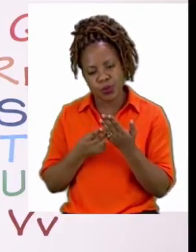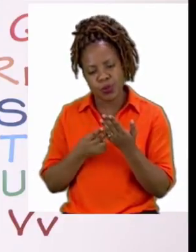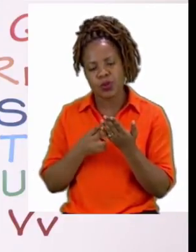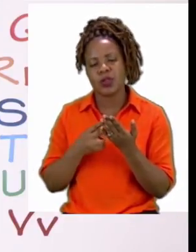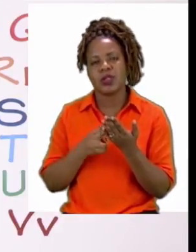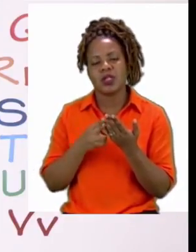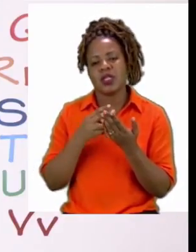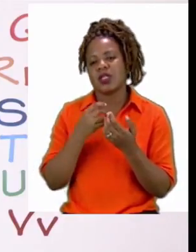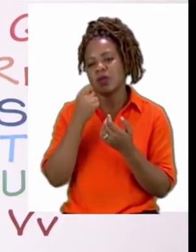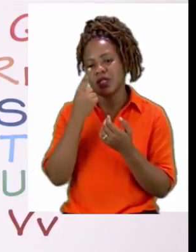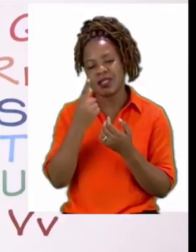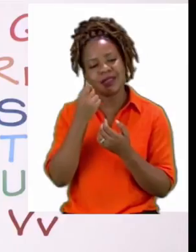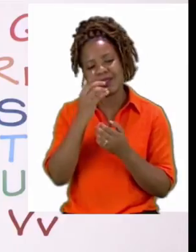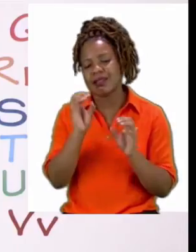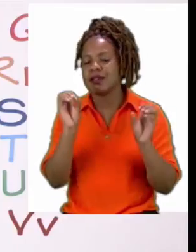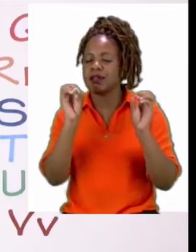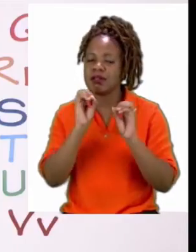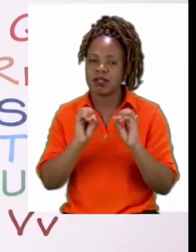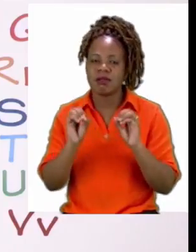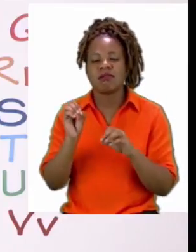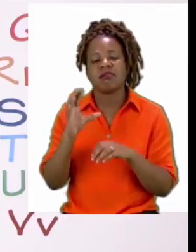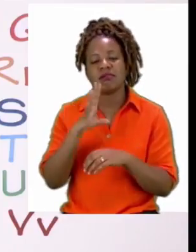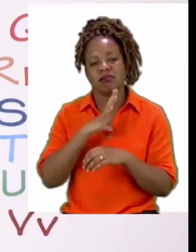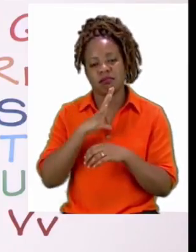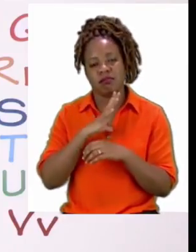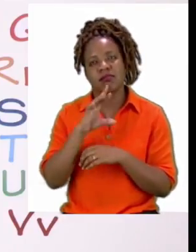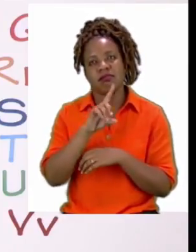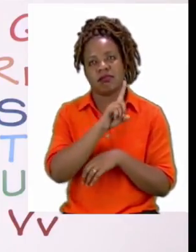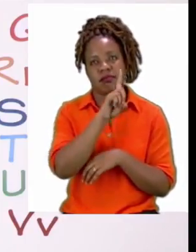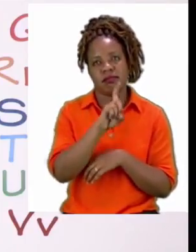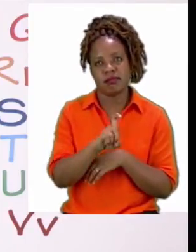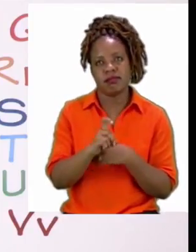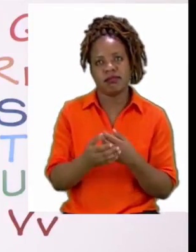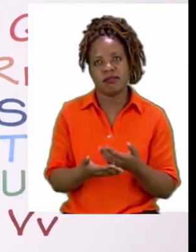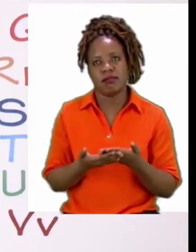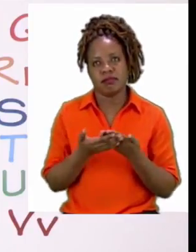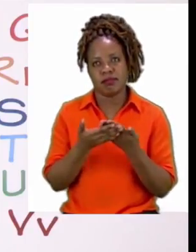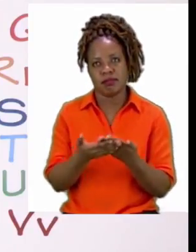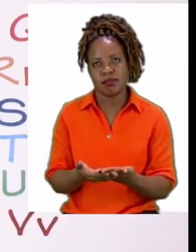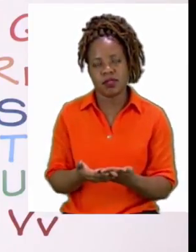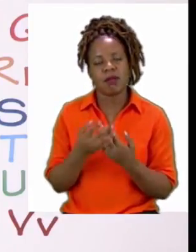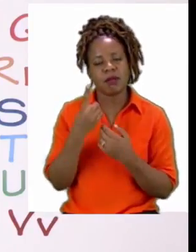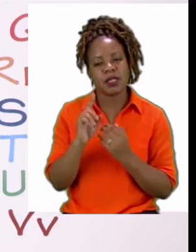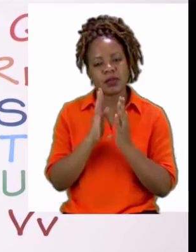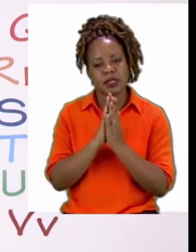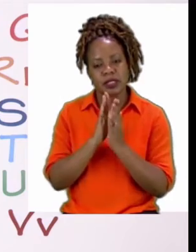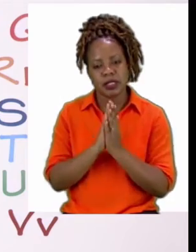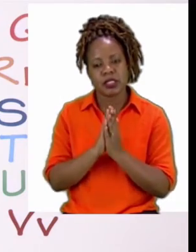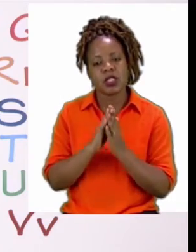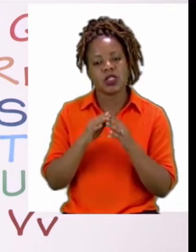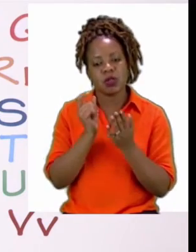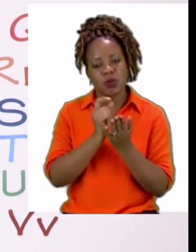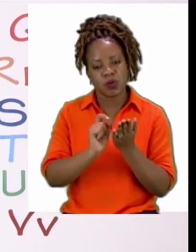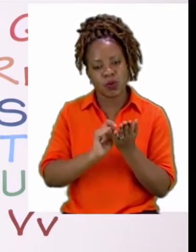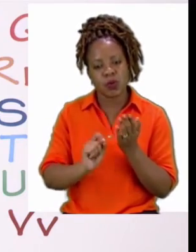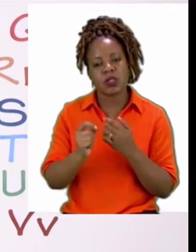understand, it's okay to ask for help. Just make sure that you finish your exercise by yourselves. I will see